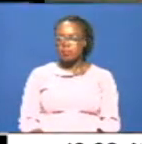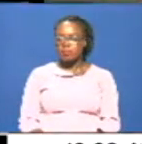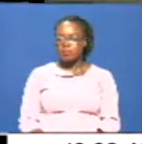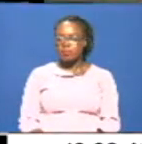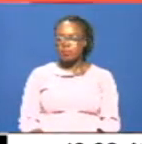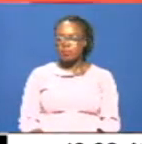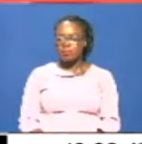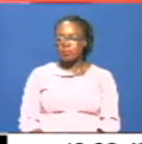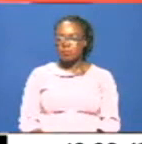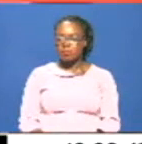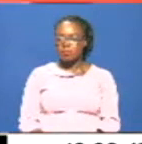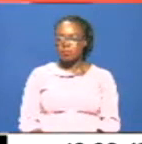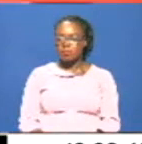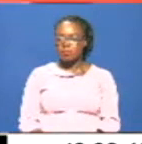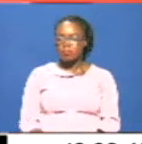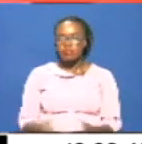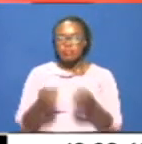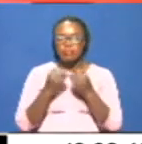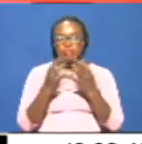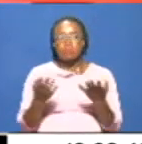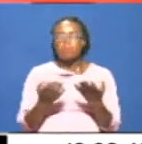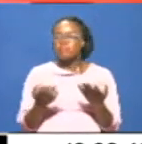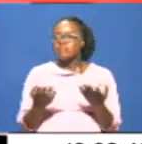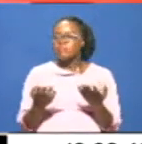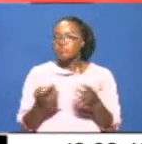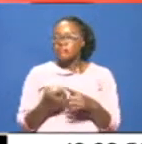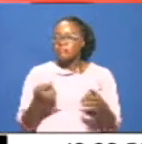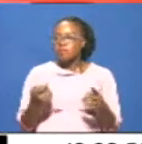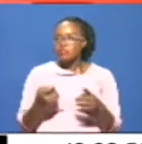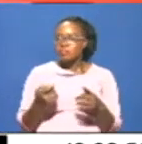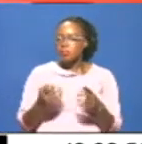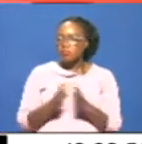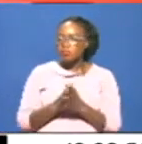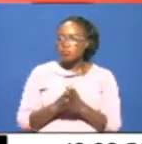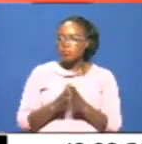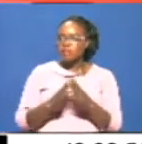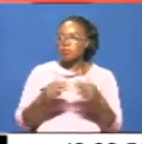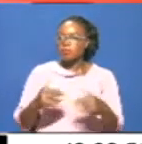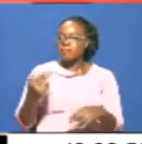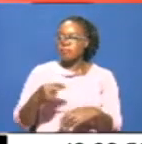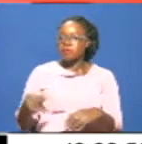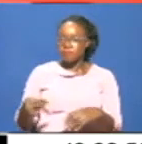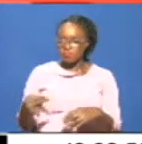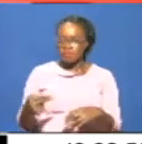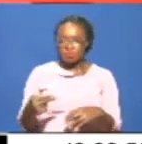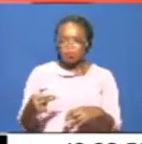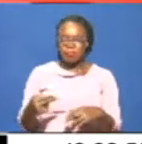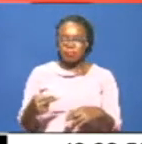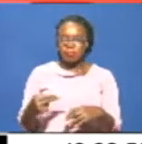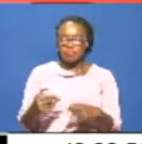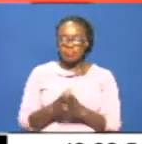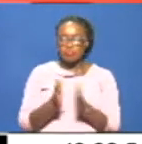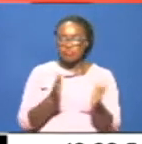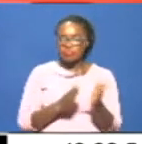Ni taarifa ambayo inakujia moja kwa moja kutoka jumba la Harambee hapa Nairobi. Amekuwa ni waziri wa mipango maalum jinsia na vijana,